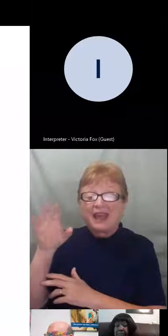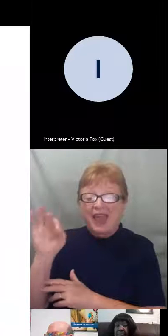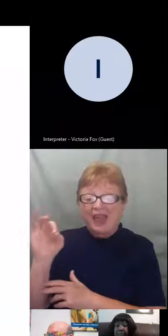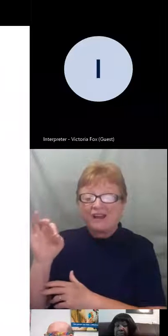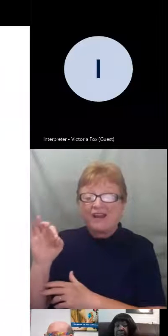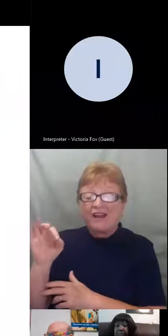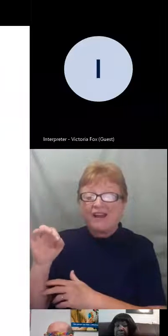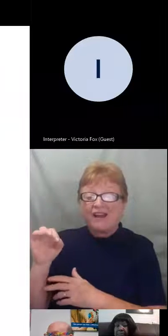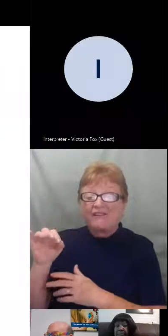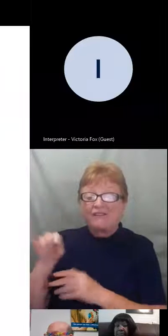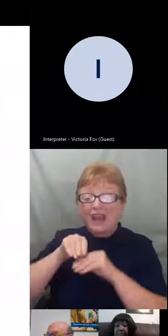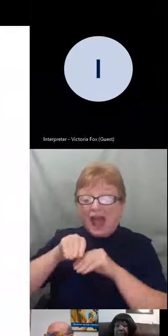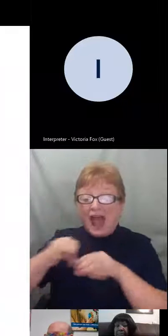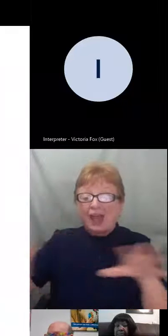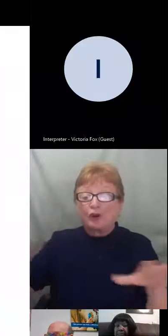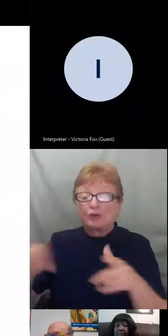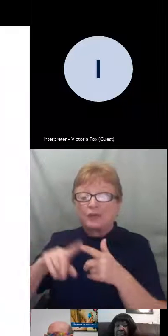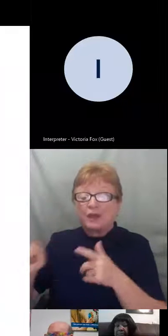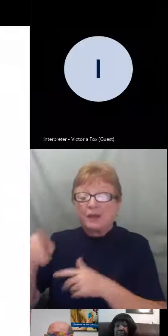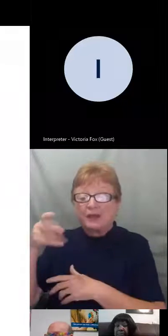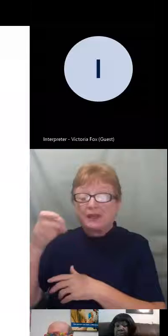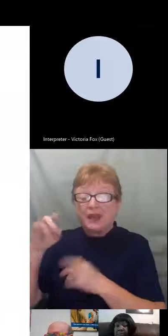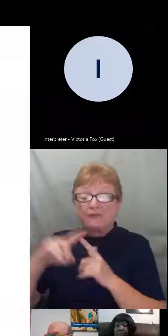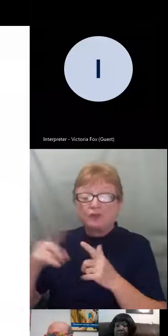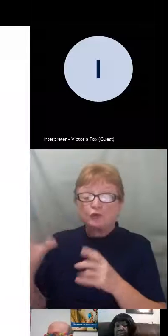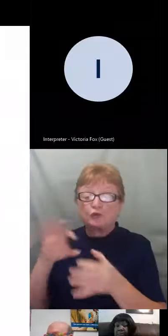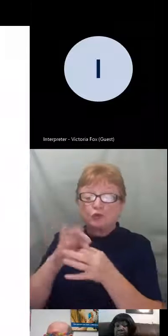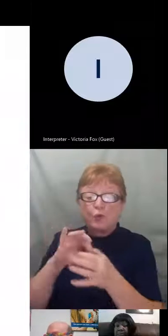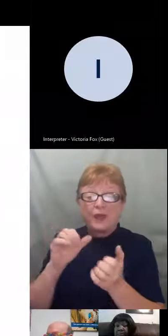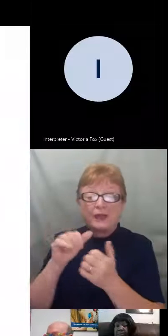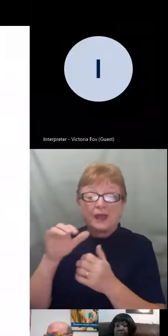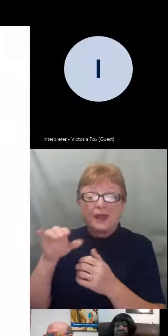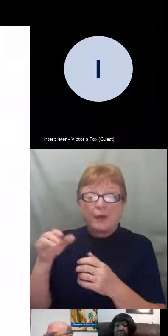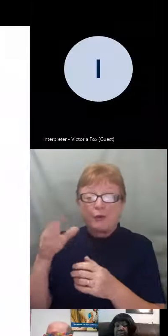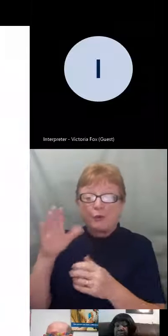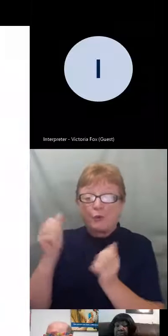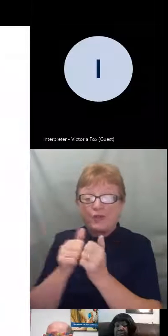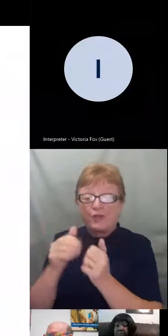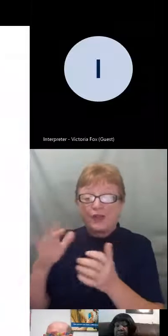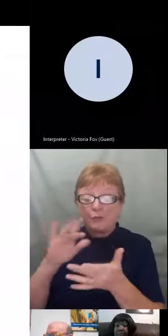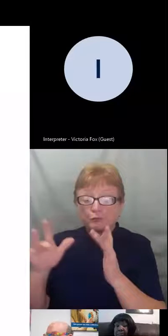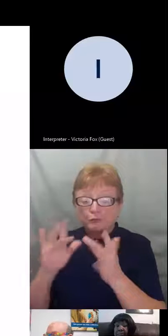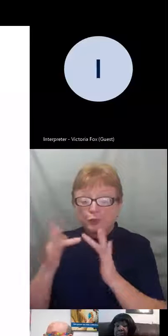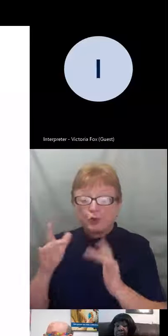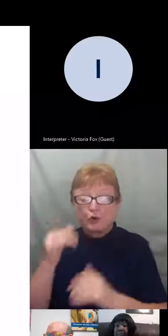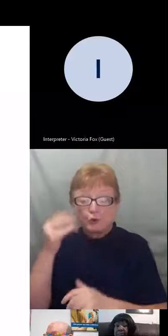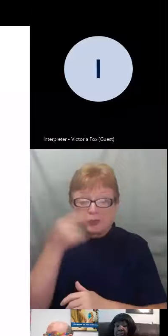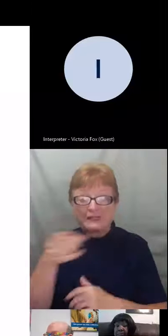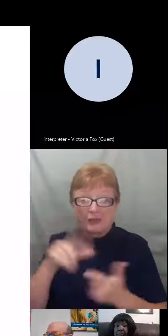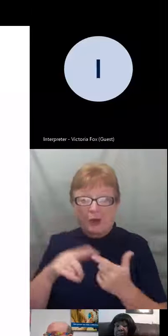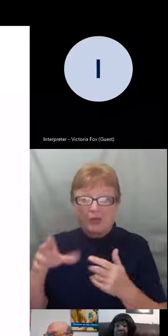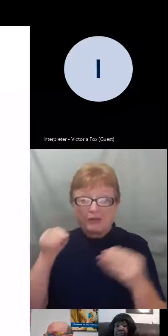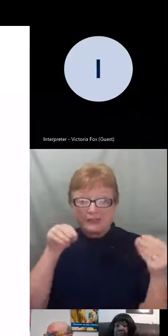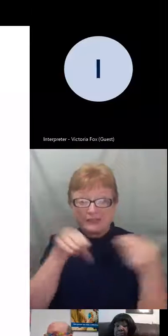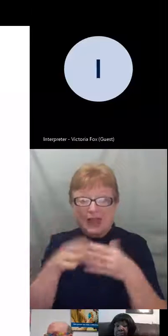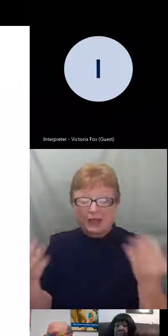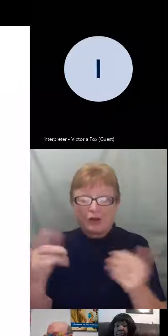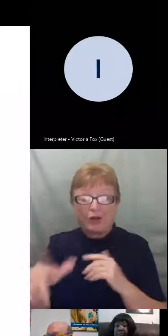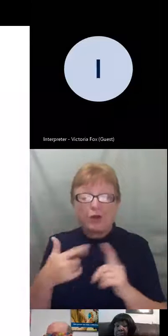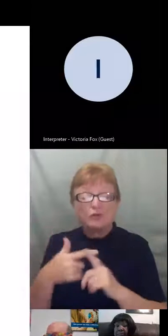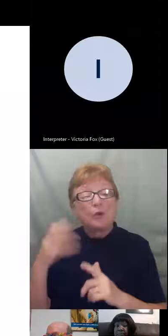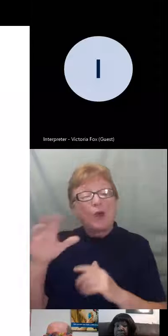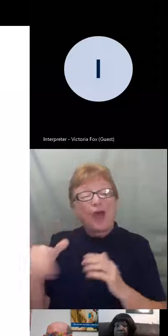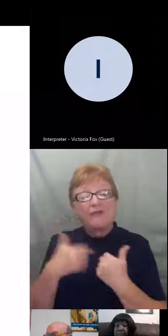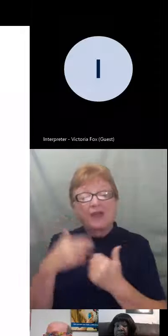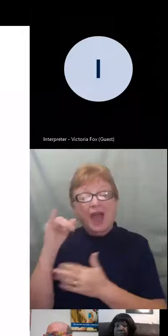the links to join by computer, like you see on the slide. They will also have the Microsoft Teams conference IDs on